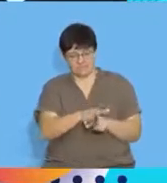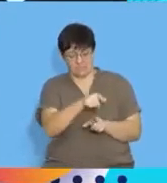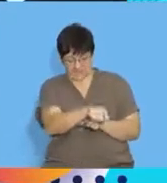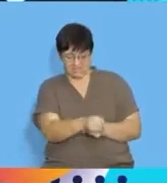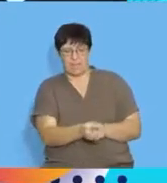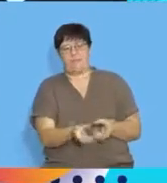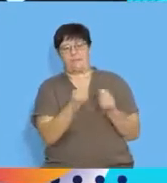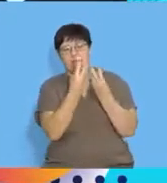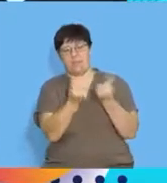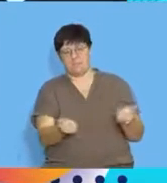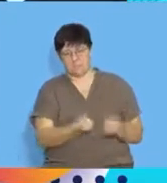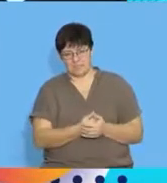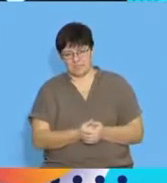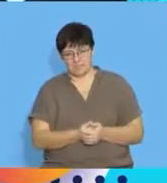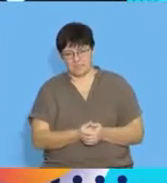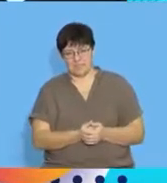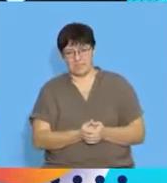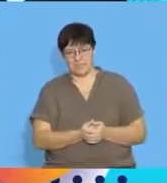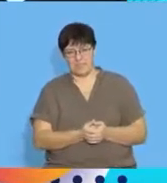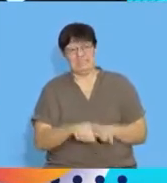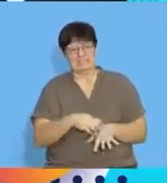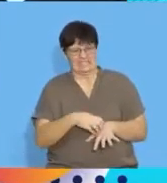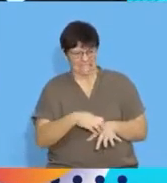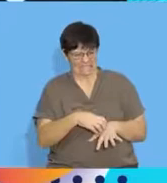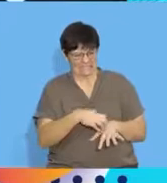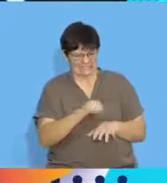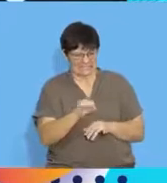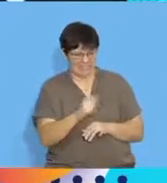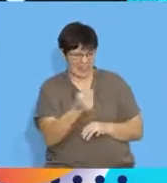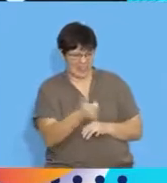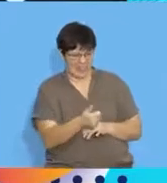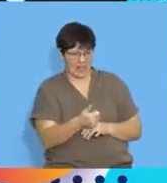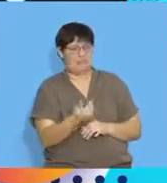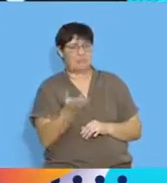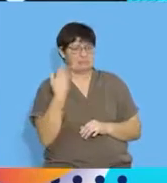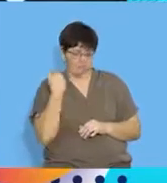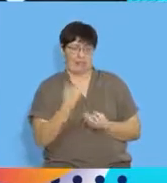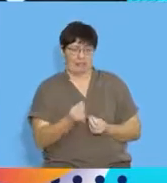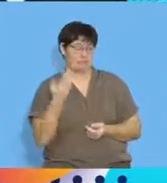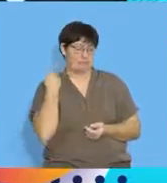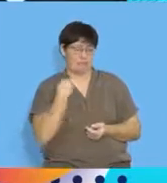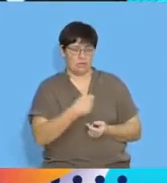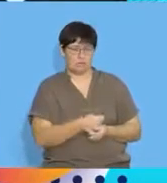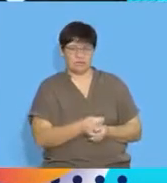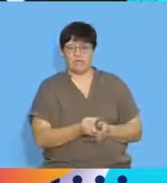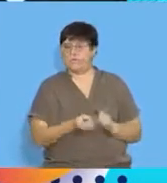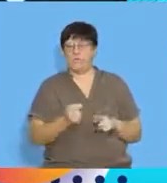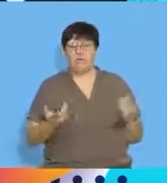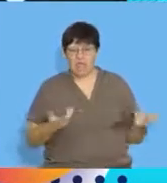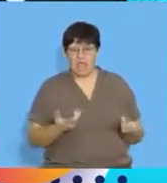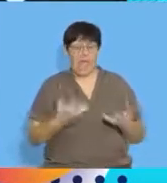goes away nicely. It itches a bit, all right? I had one, I'm not going to lie to you. I got it from my